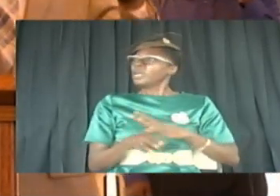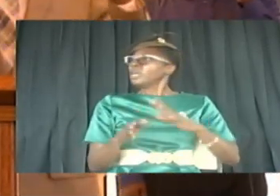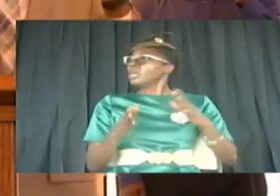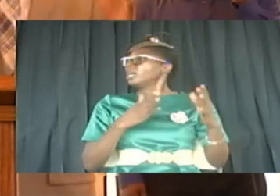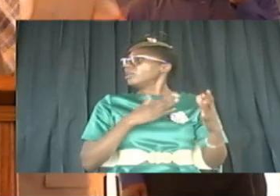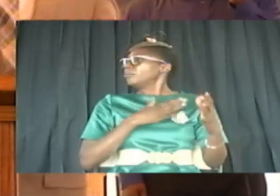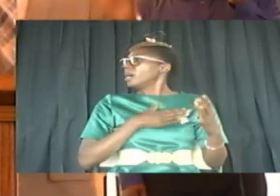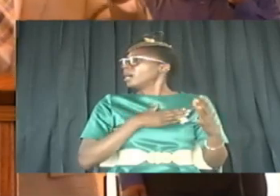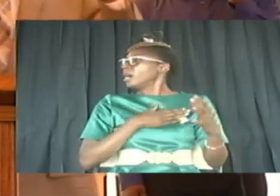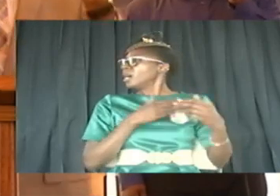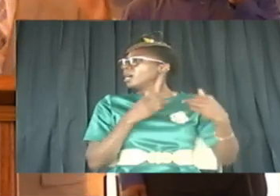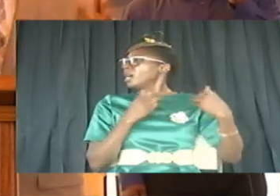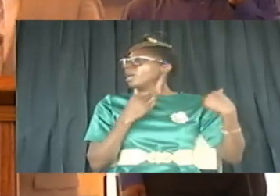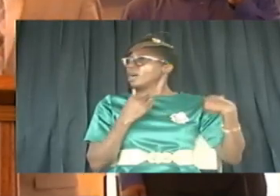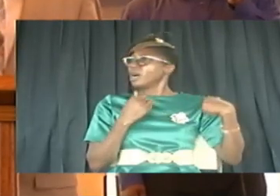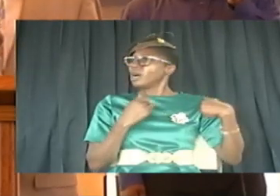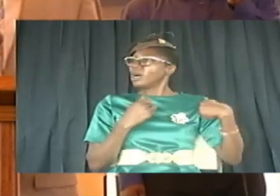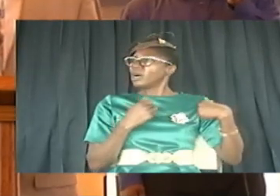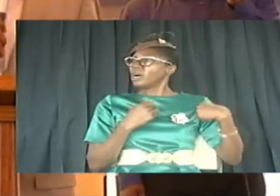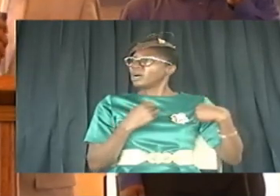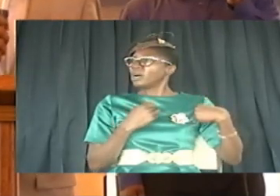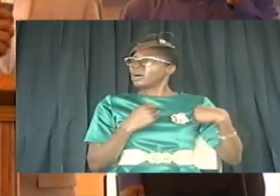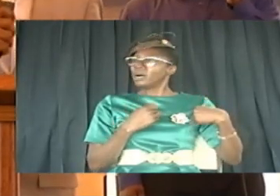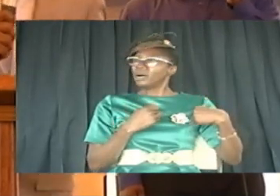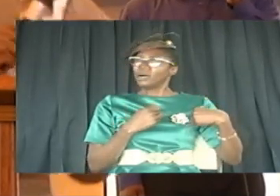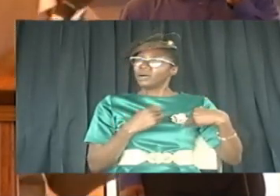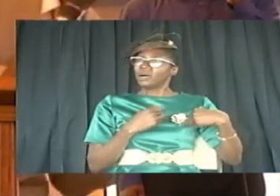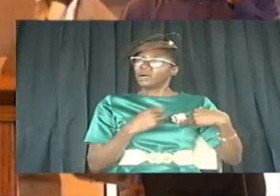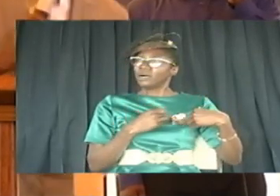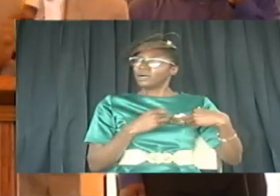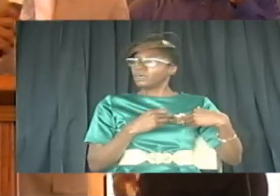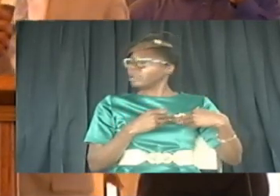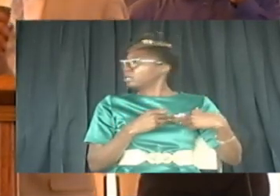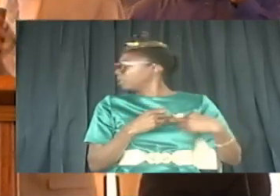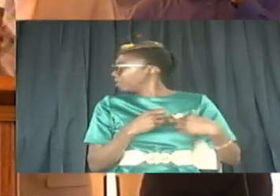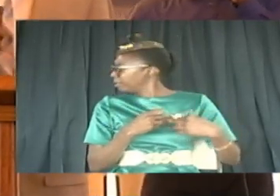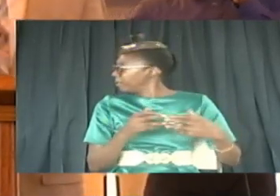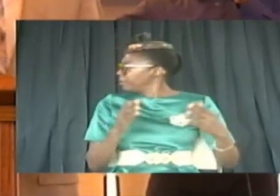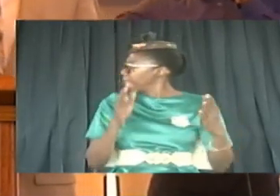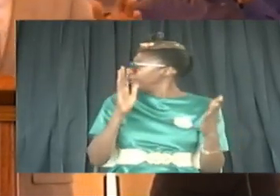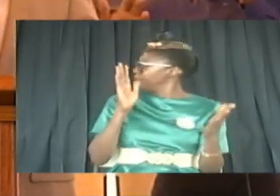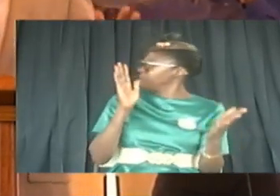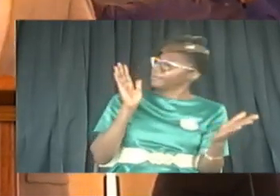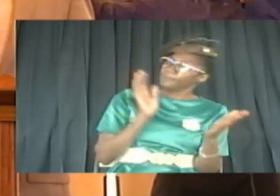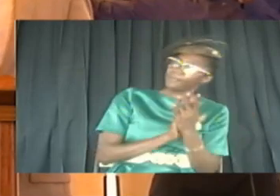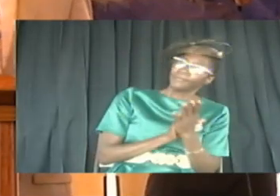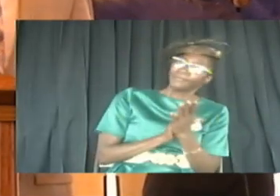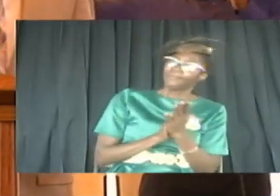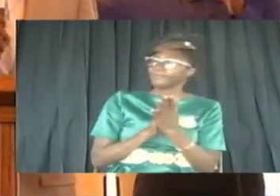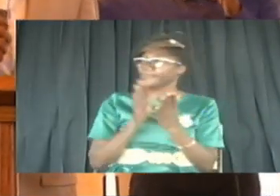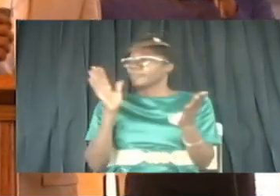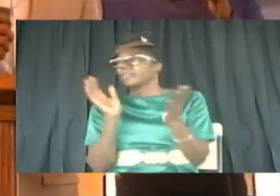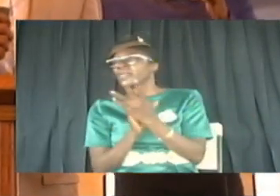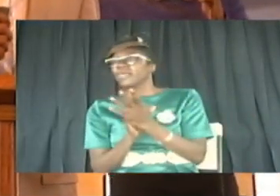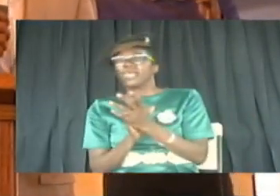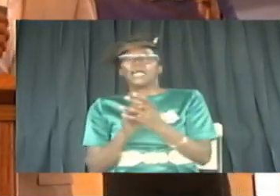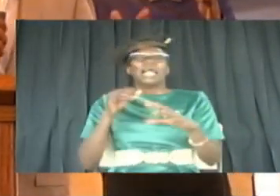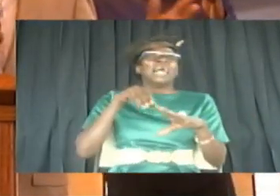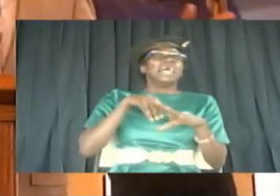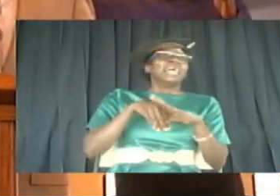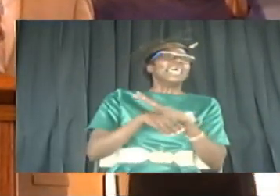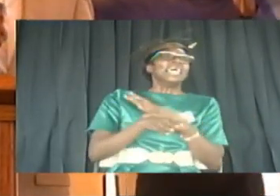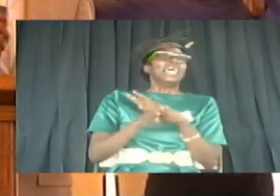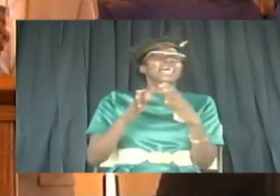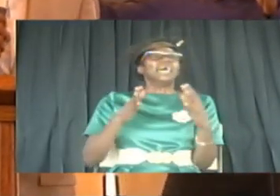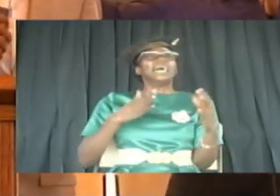transformed, for the lives that are going to be changed. Thank you, Holy Ghost. Halabosa. And we look to you, the great God of heaven. Do what only